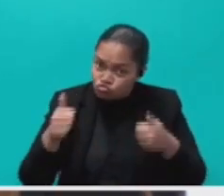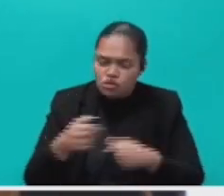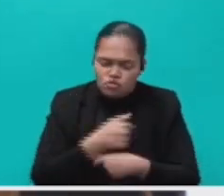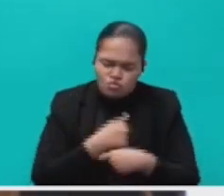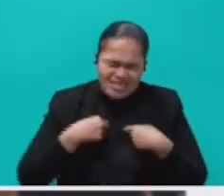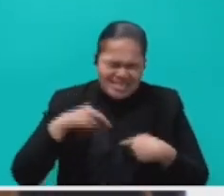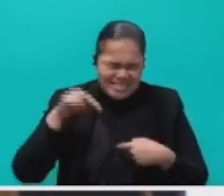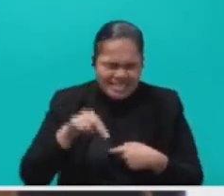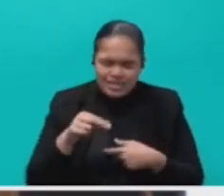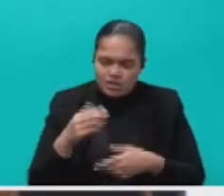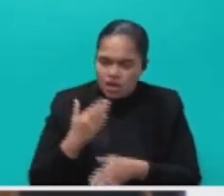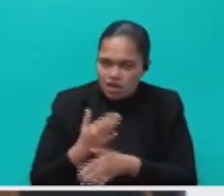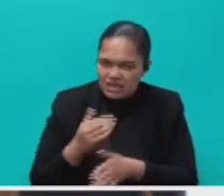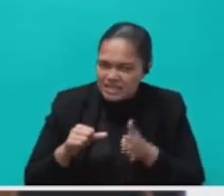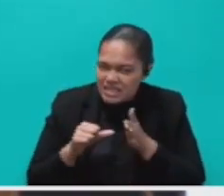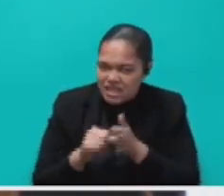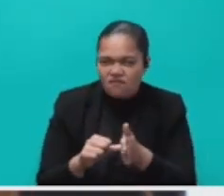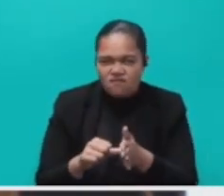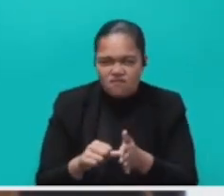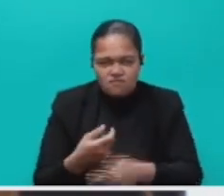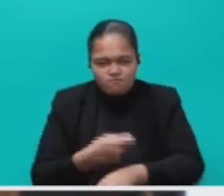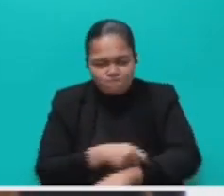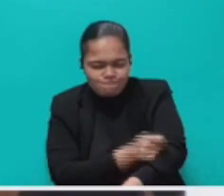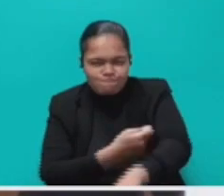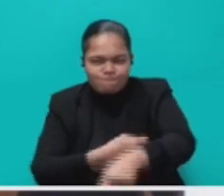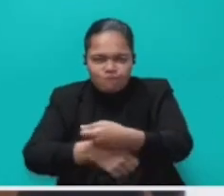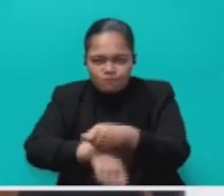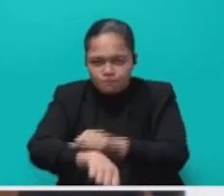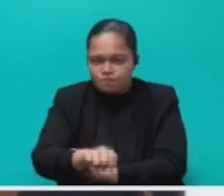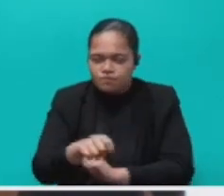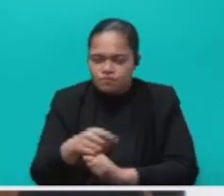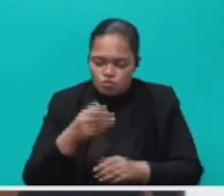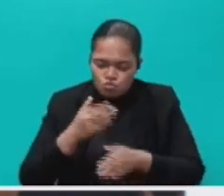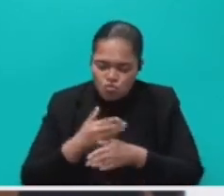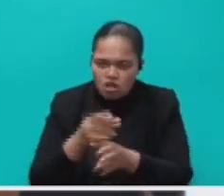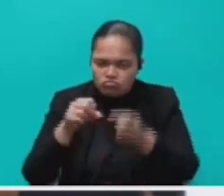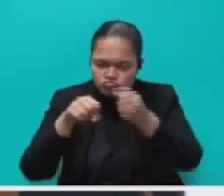tough and face those deep-rooted problems that we have.